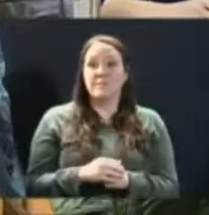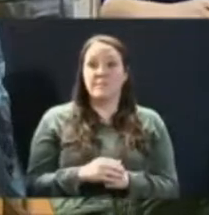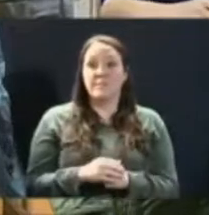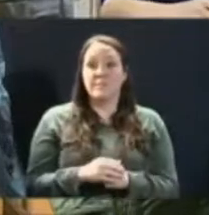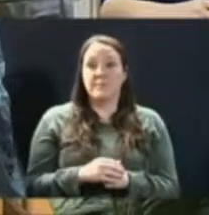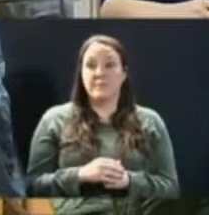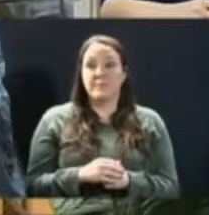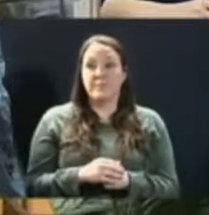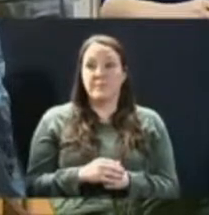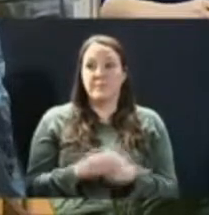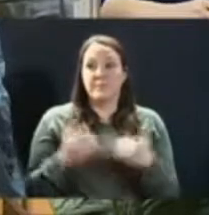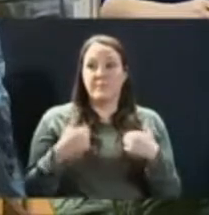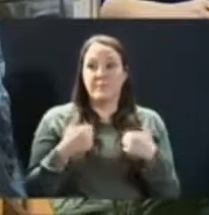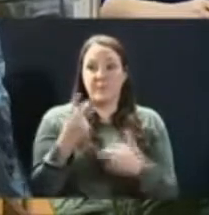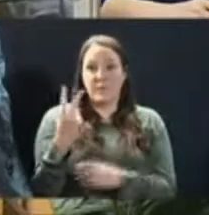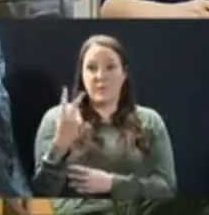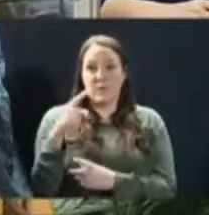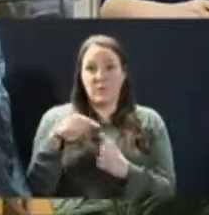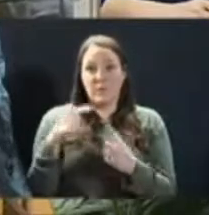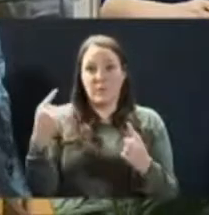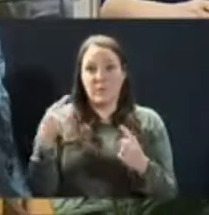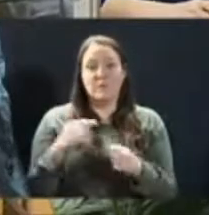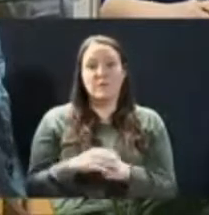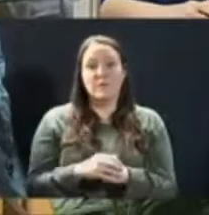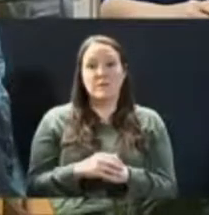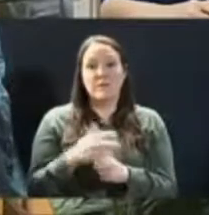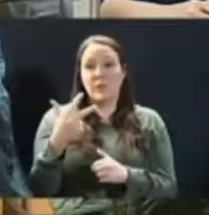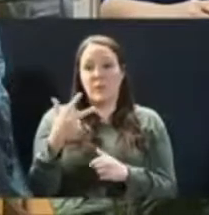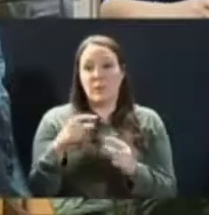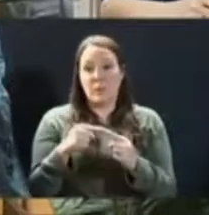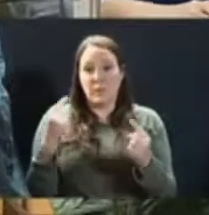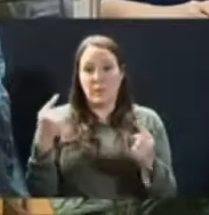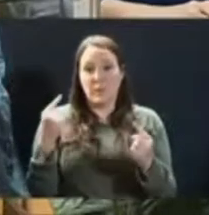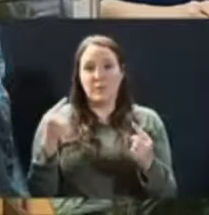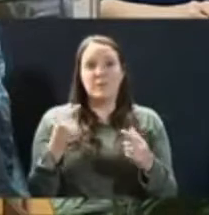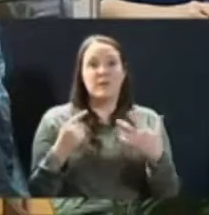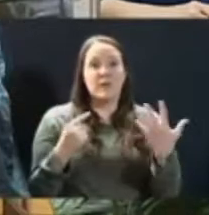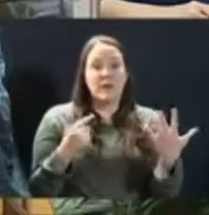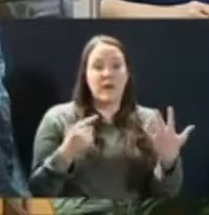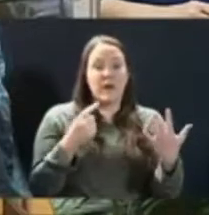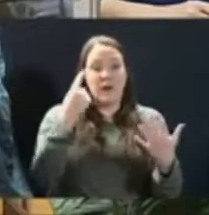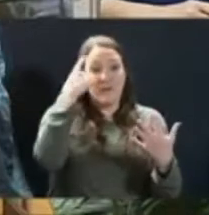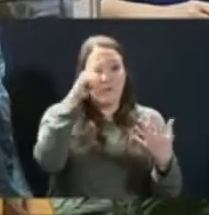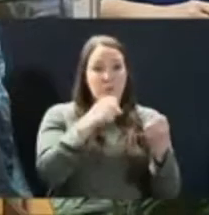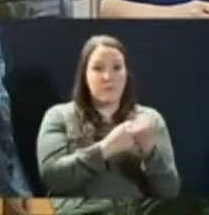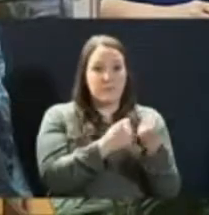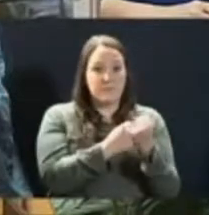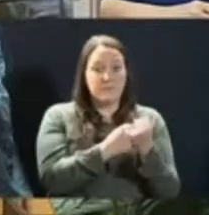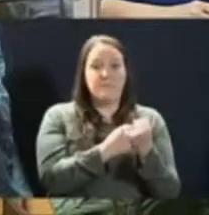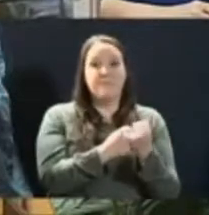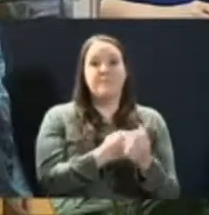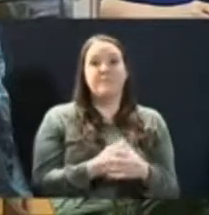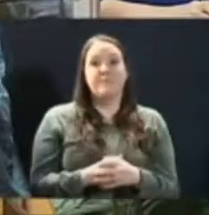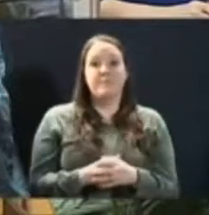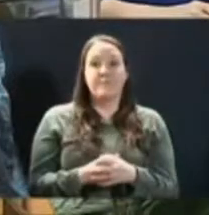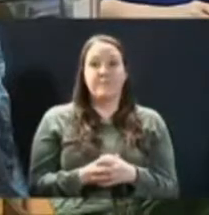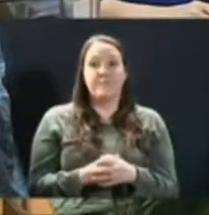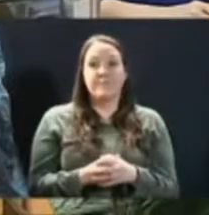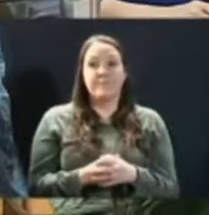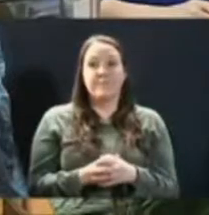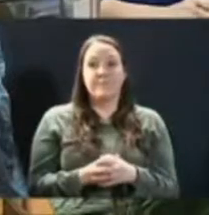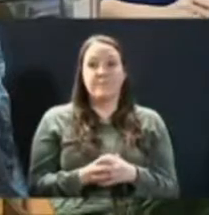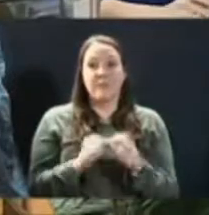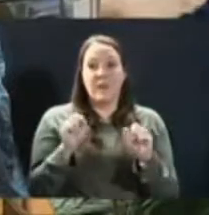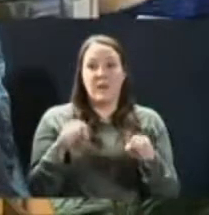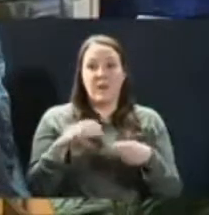Okay, we have two opposed, three opposed, five, four. You're opposed to Can the- we